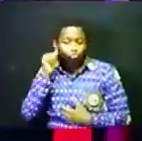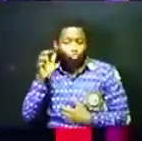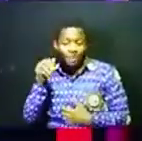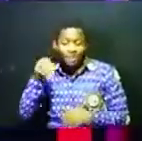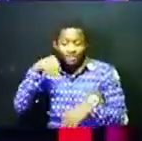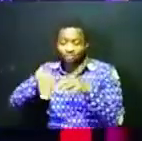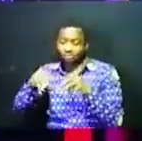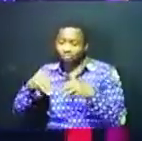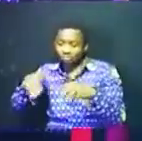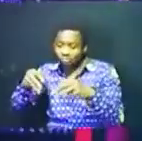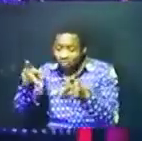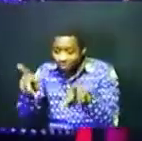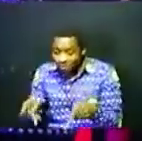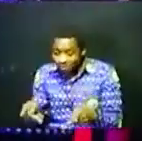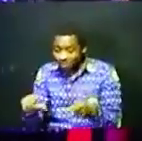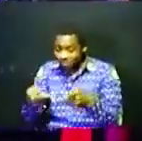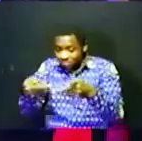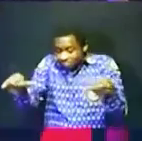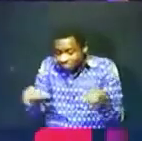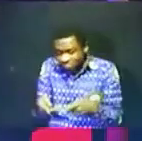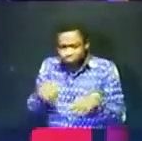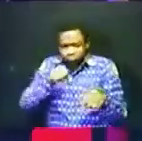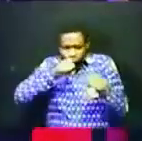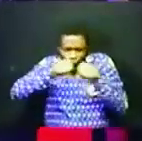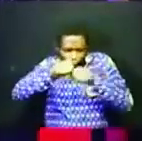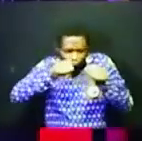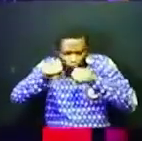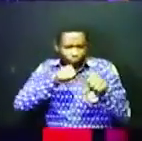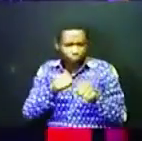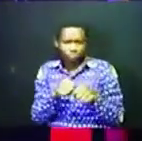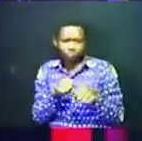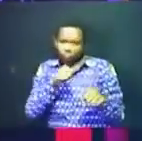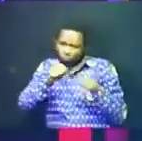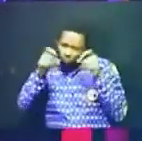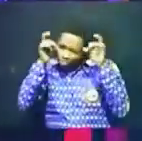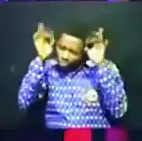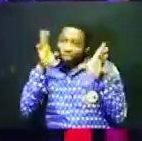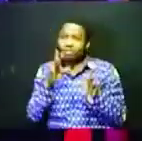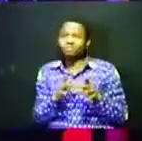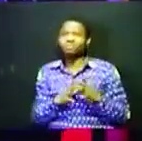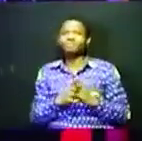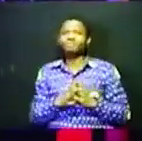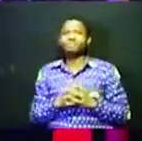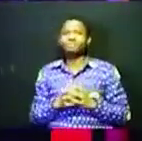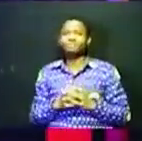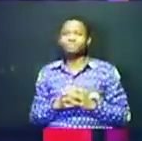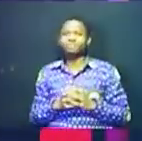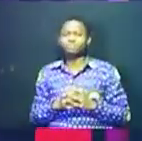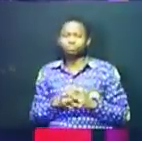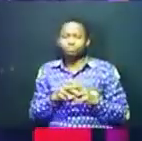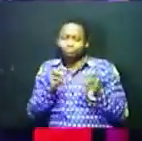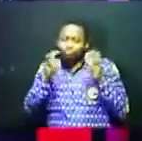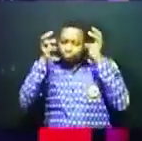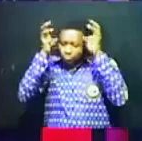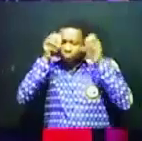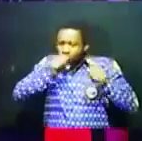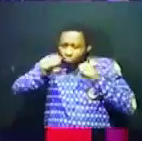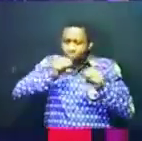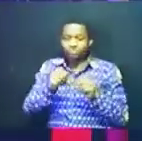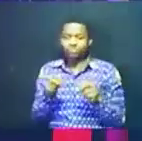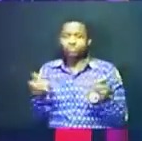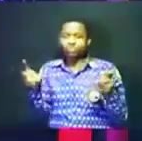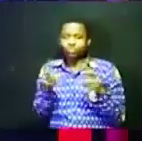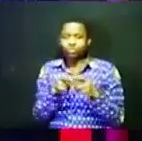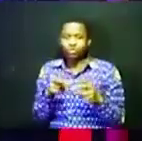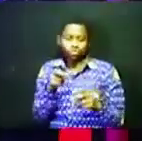Now they fought fiercely. So they were apprehended